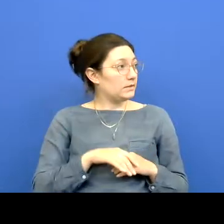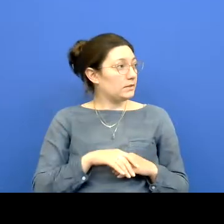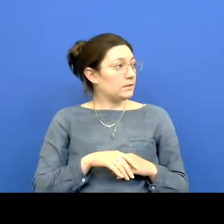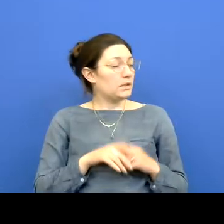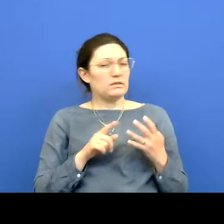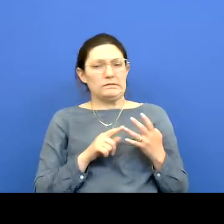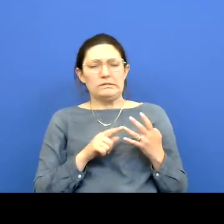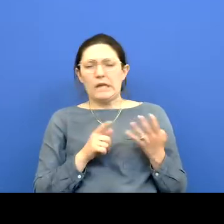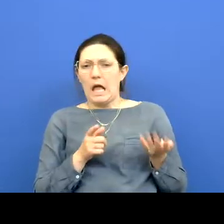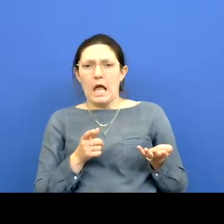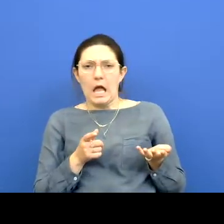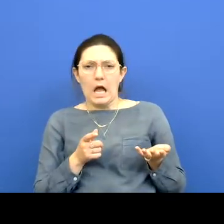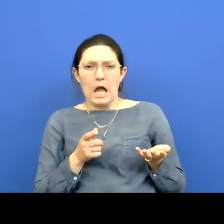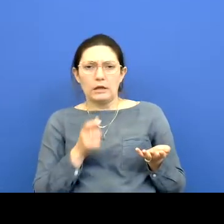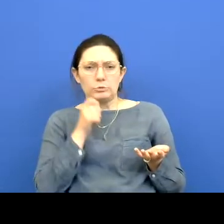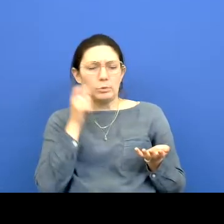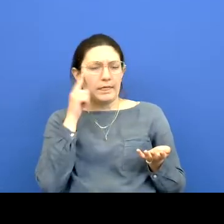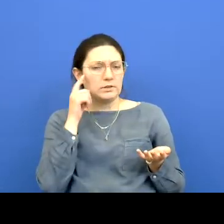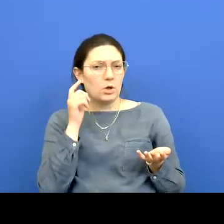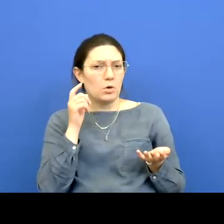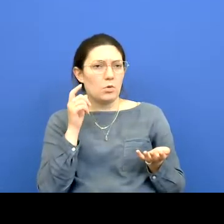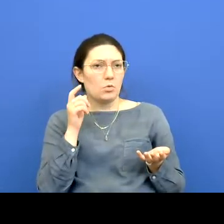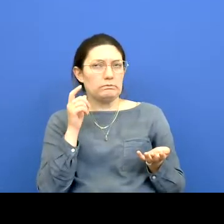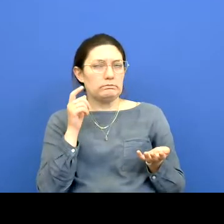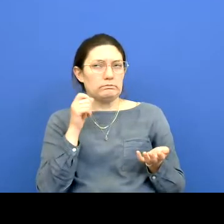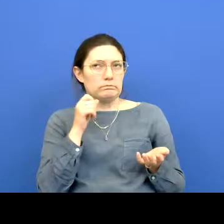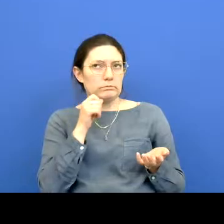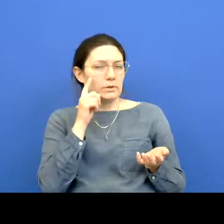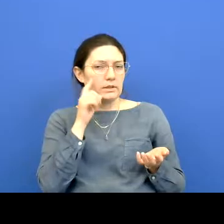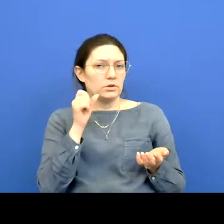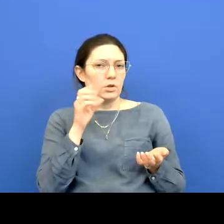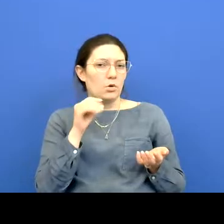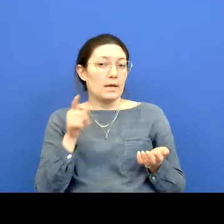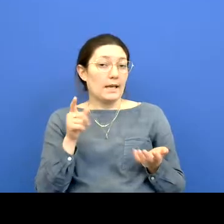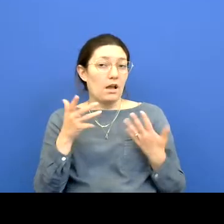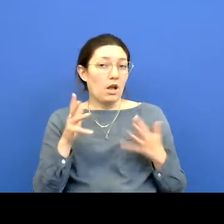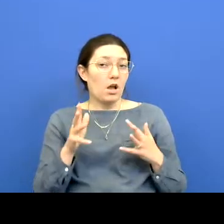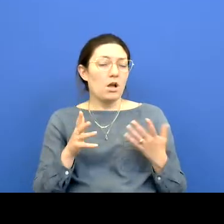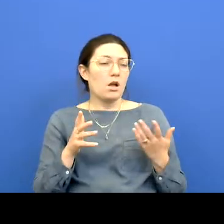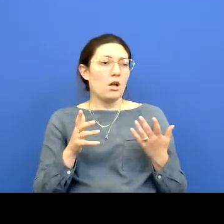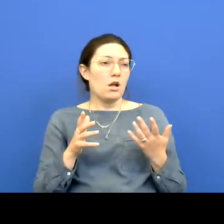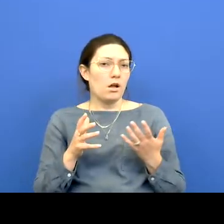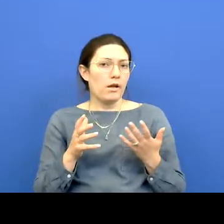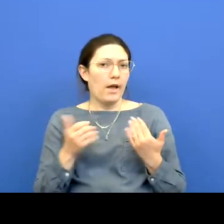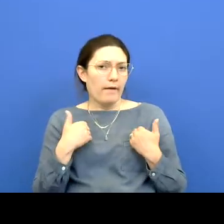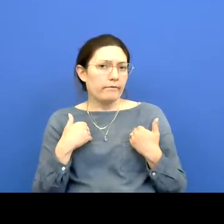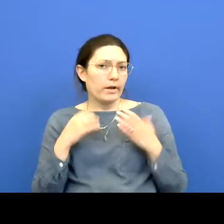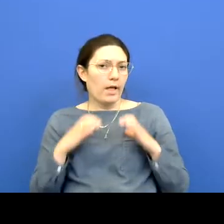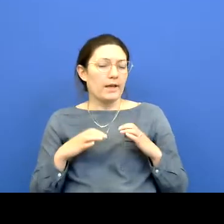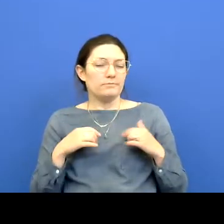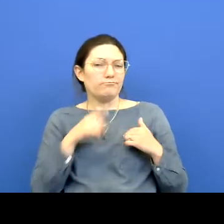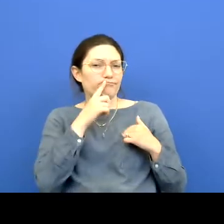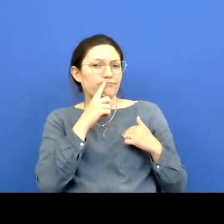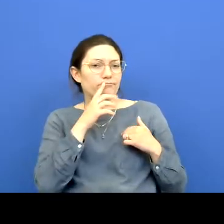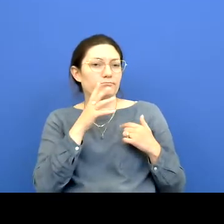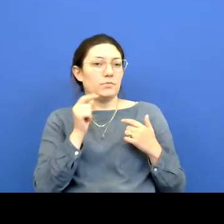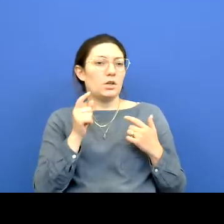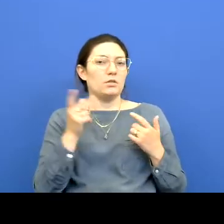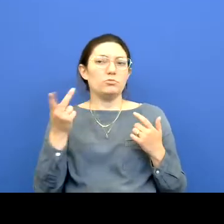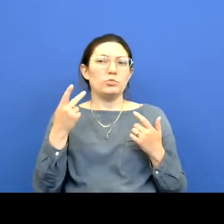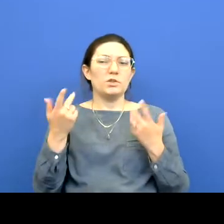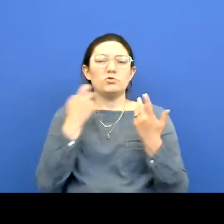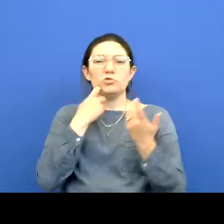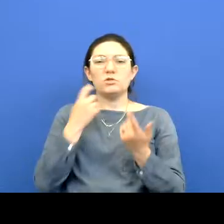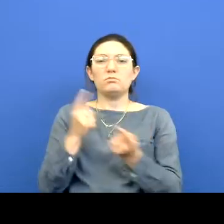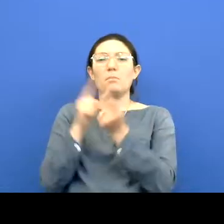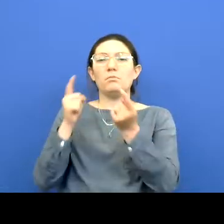To my knowledge, he doesn't. I don't know that he has a potential piece. I ran into him somewhere and he was just talking about, I'm like, I don't know who we're going to